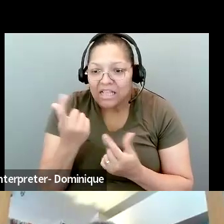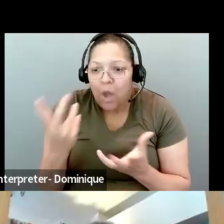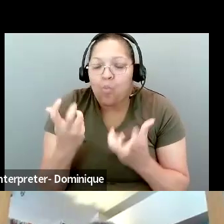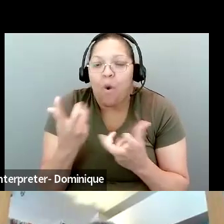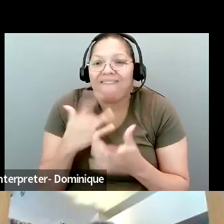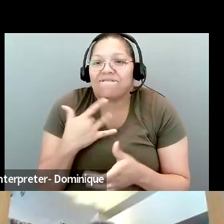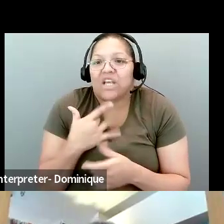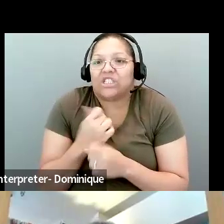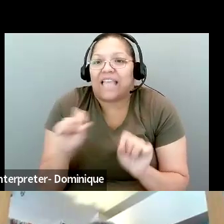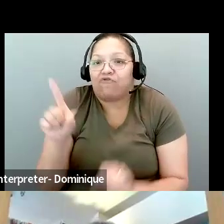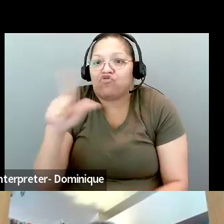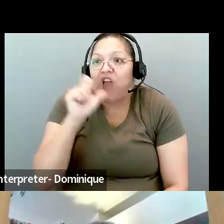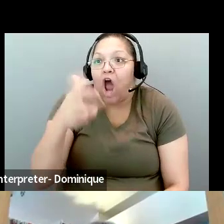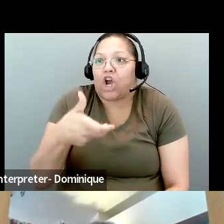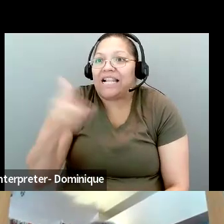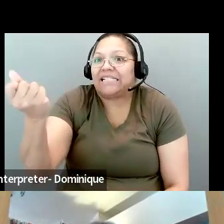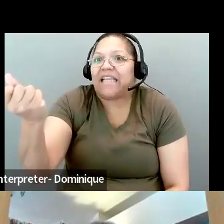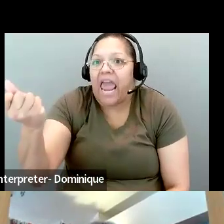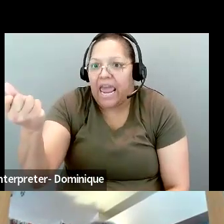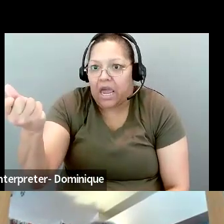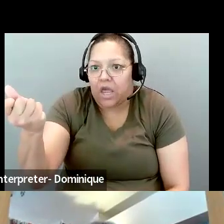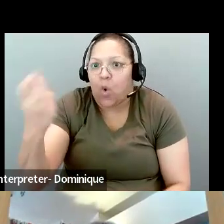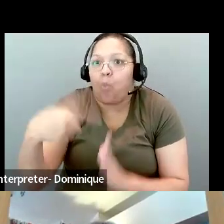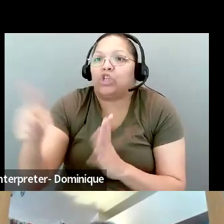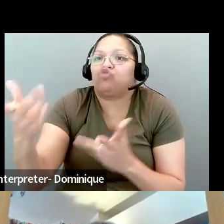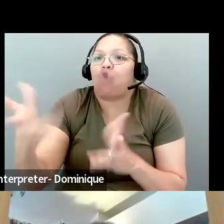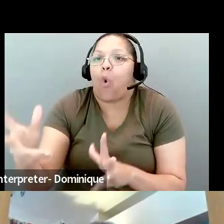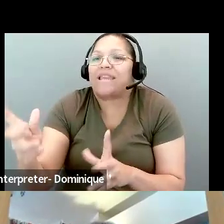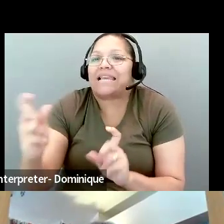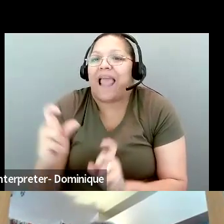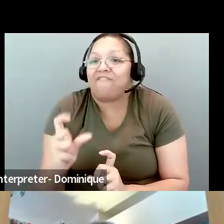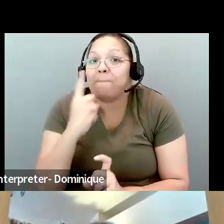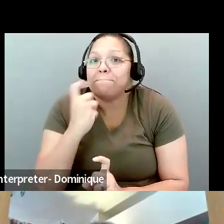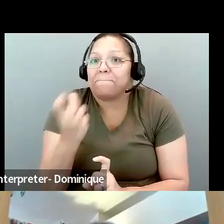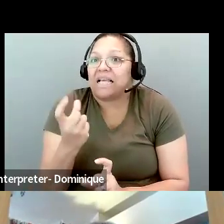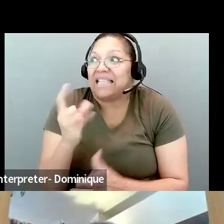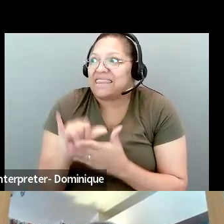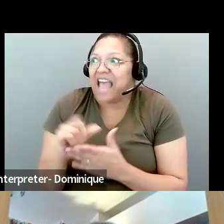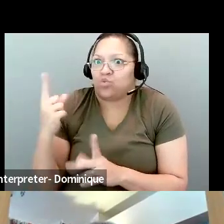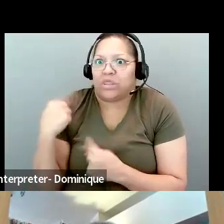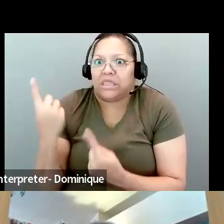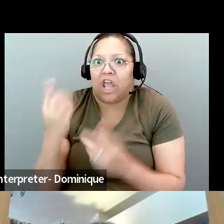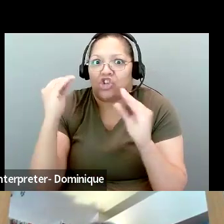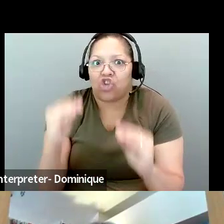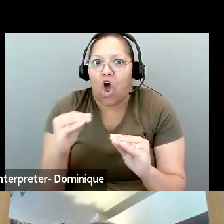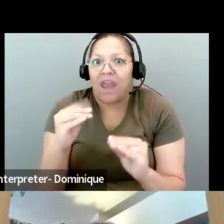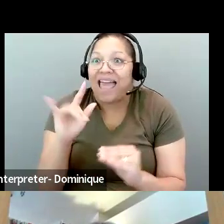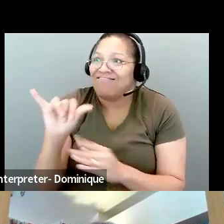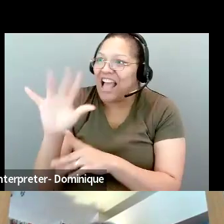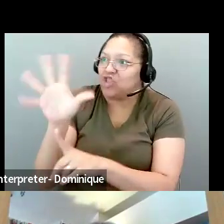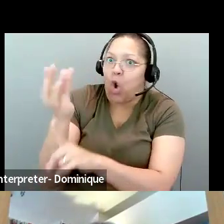you're not going to take away what you have given them because that's what they've been taught. That's the culture that you